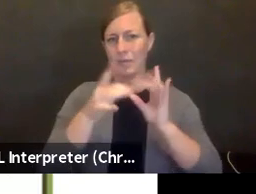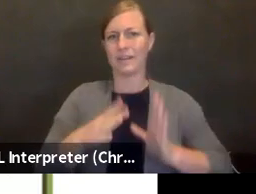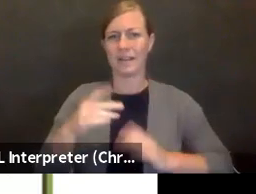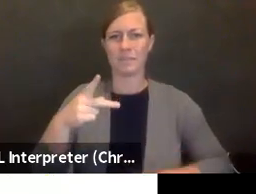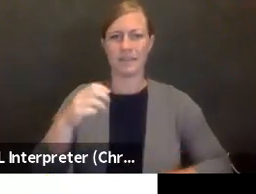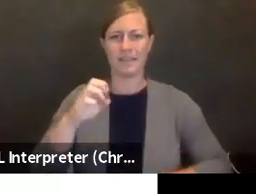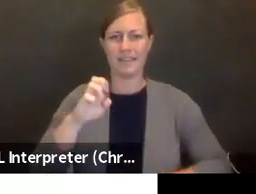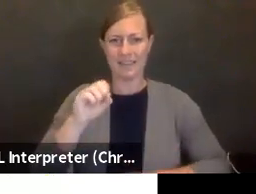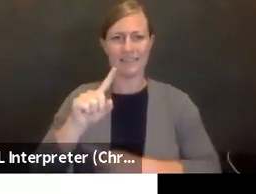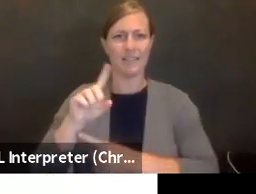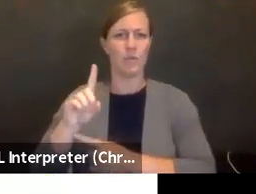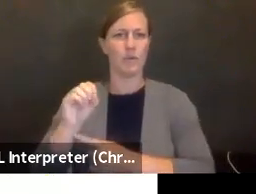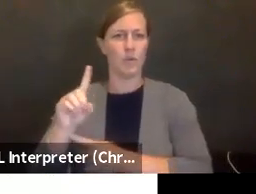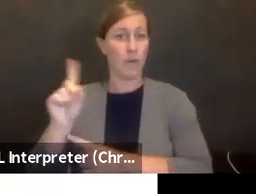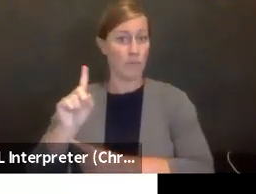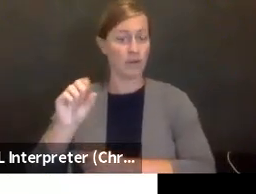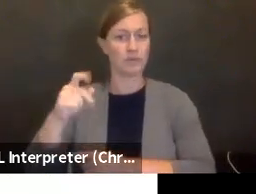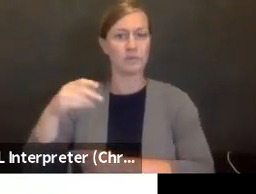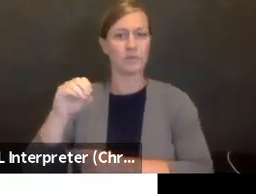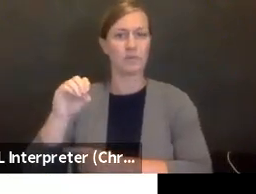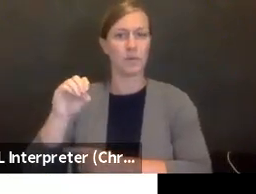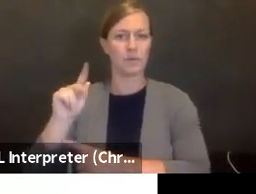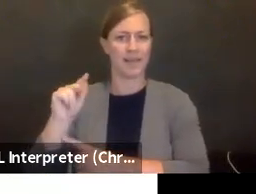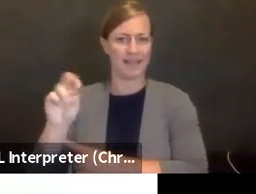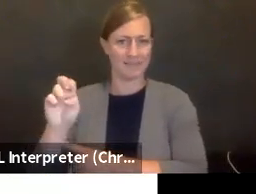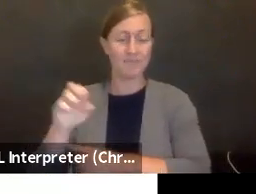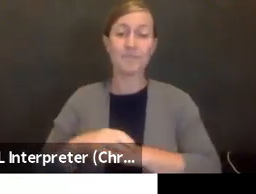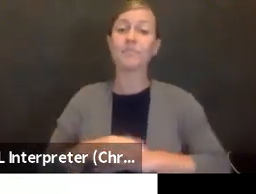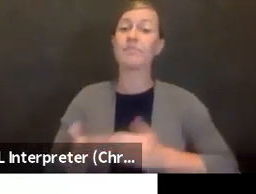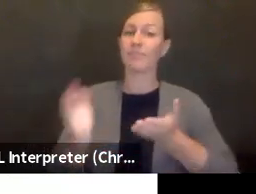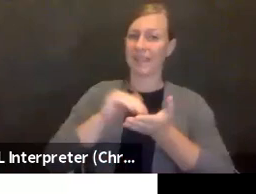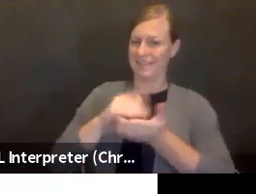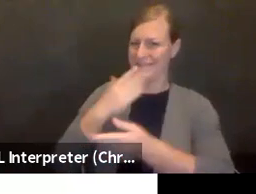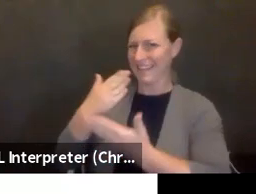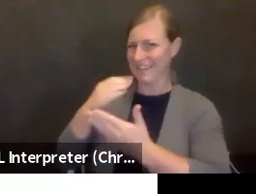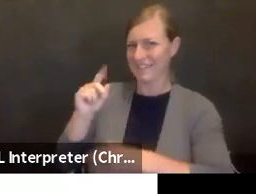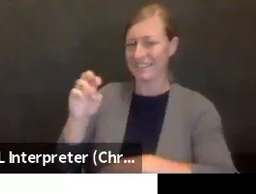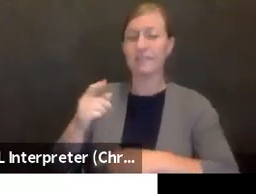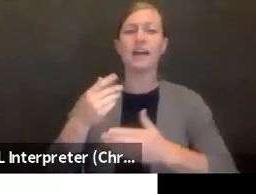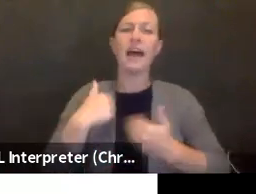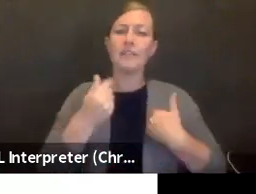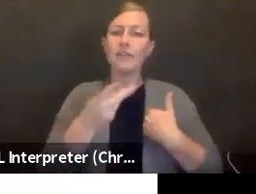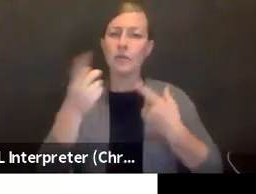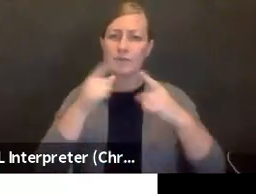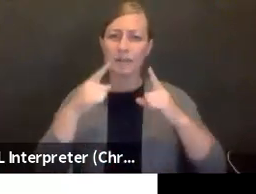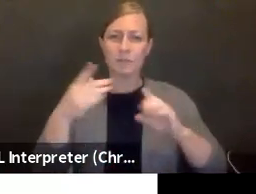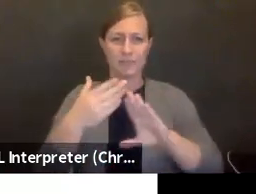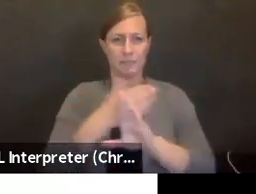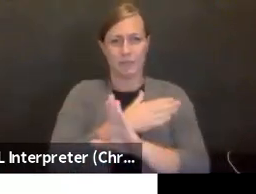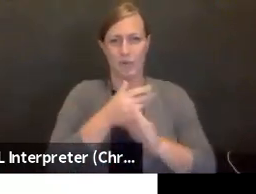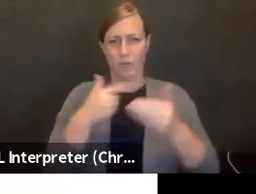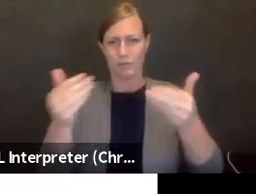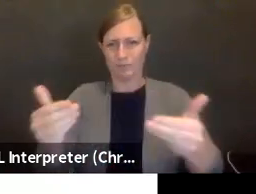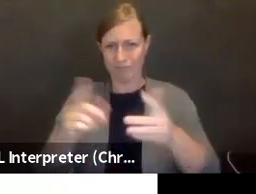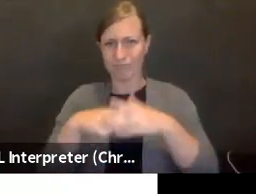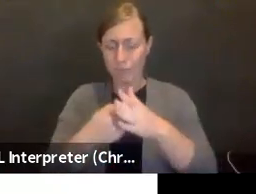Spokane. Thank you, Steve. And once again, we just want to do a brief announcement for a couple things just to clarify. First things first,